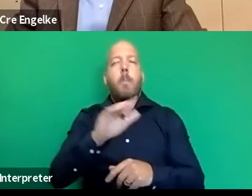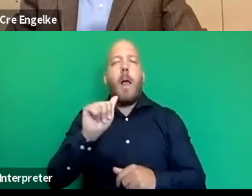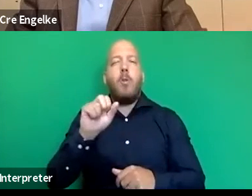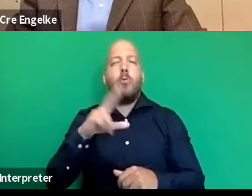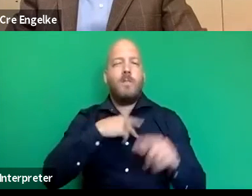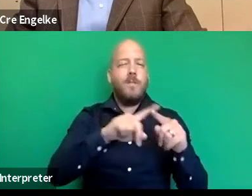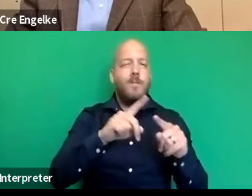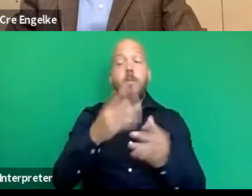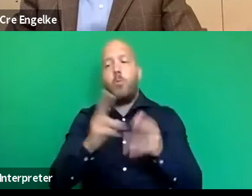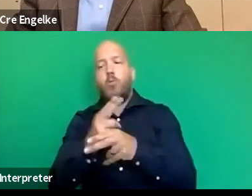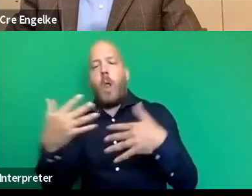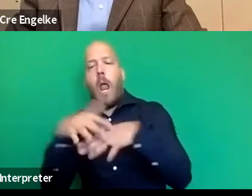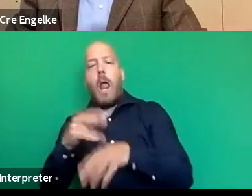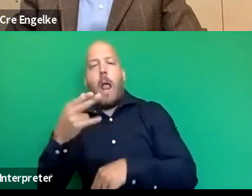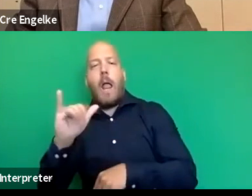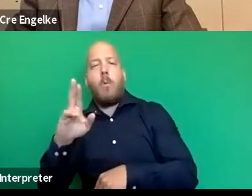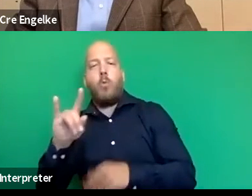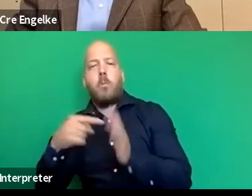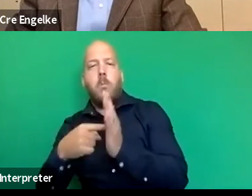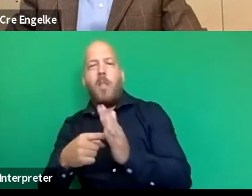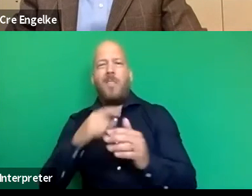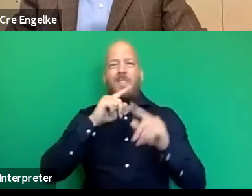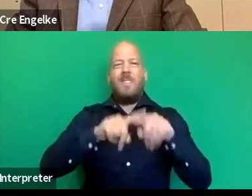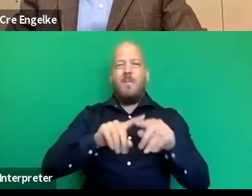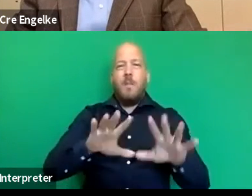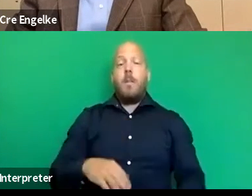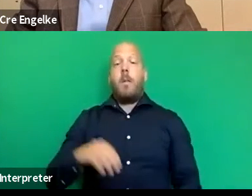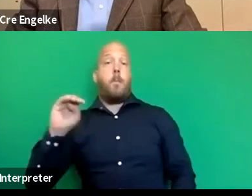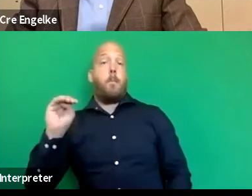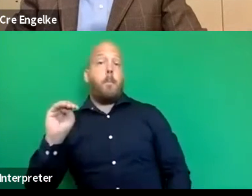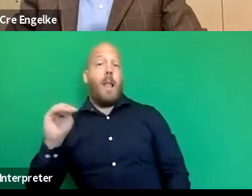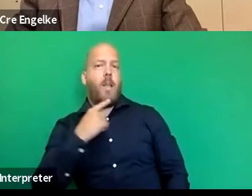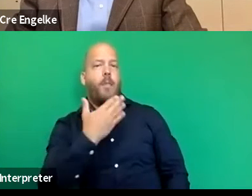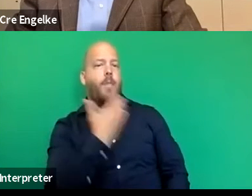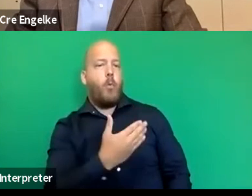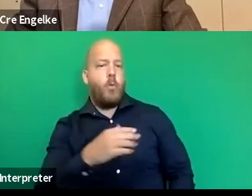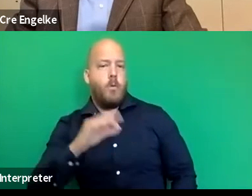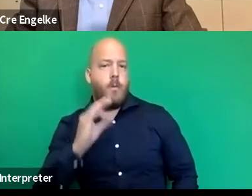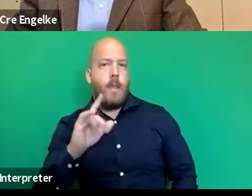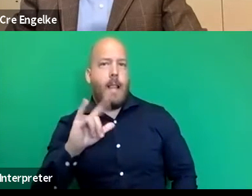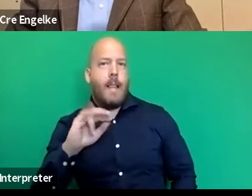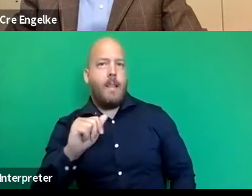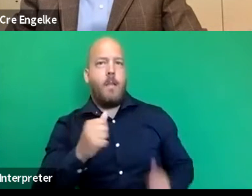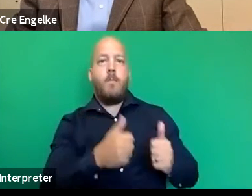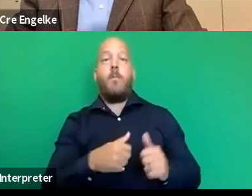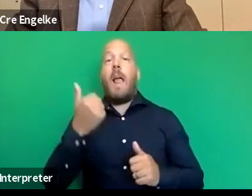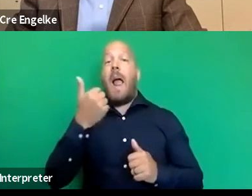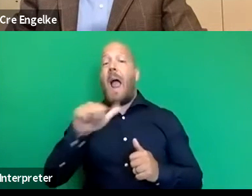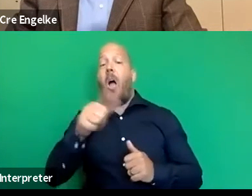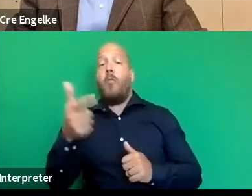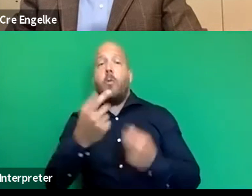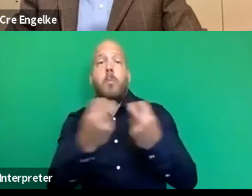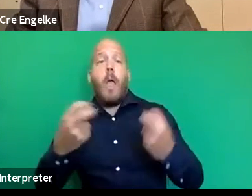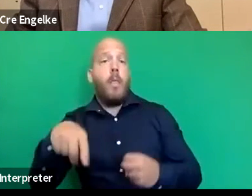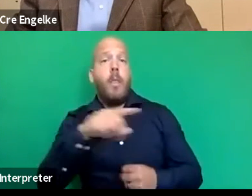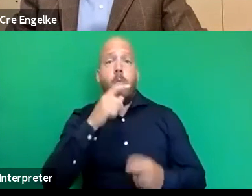Linda. Can somebody from this panel elaborate more on the revoicing? Because I think our panel